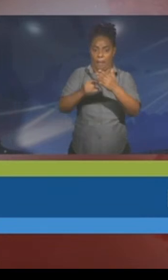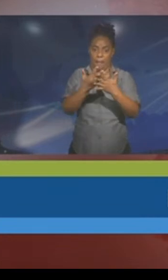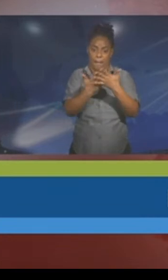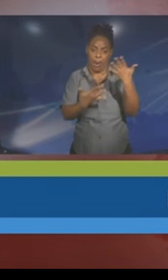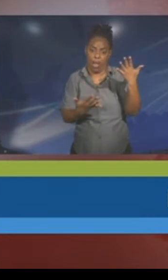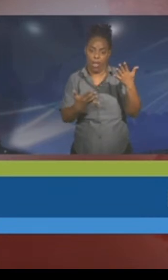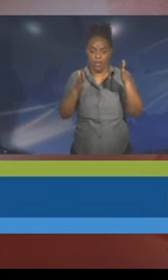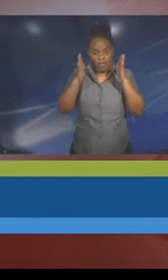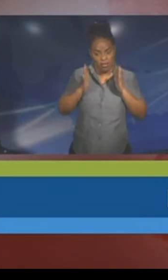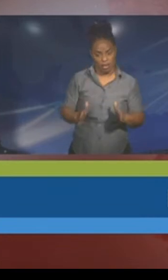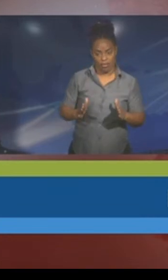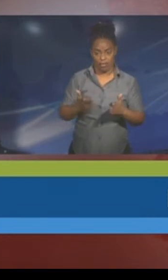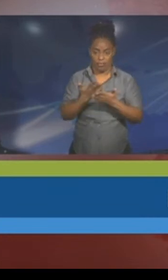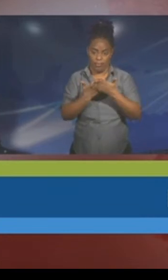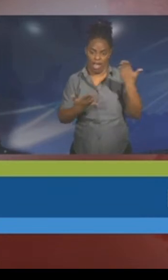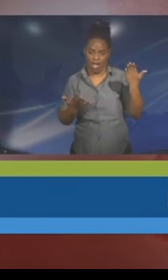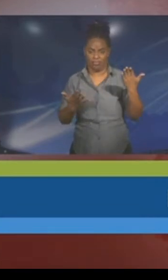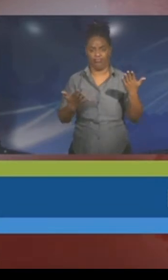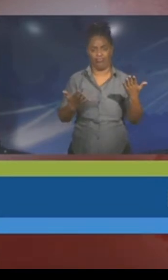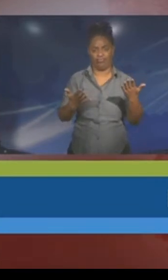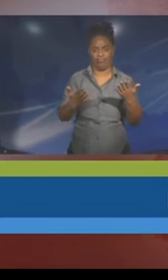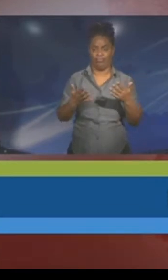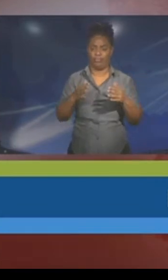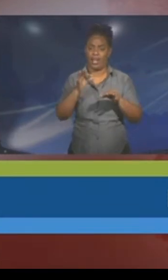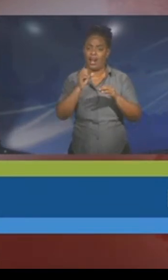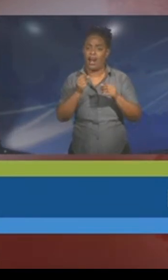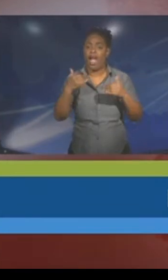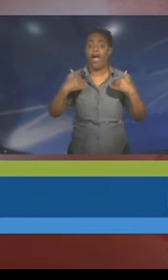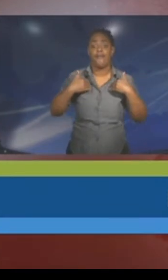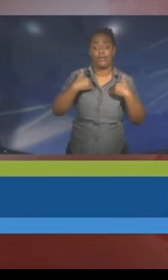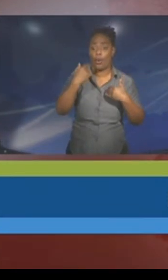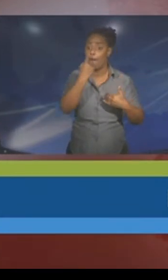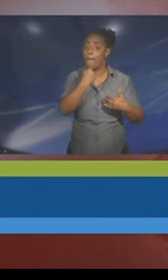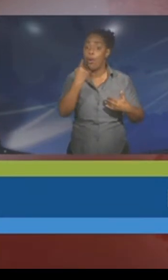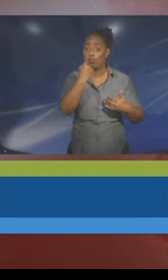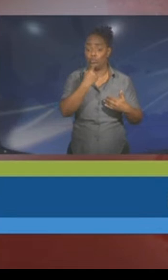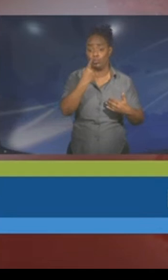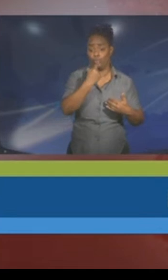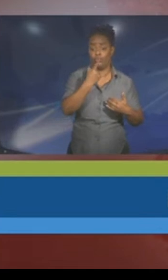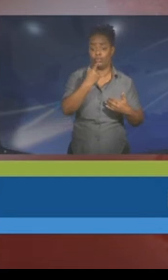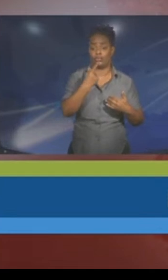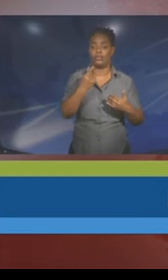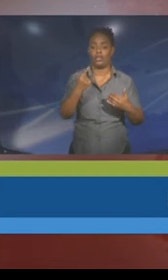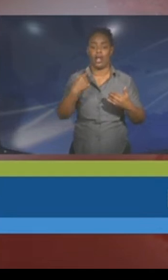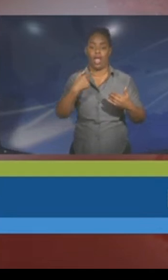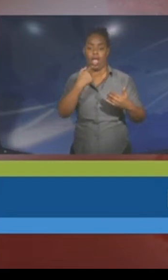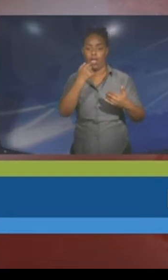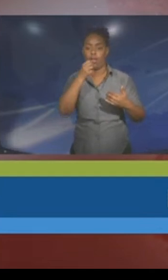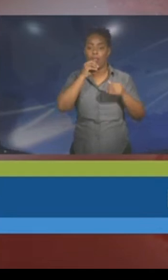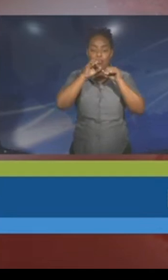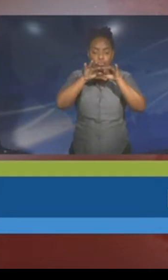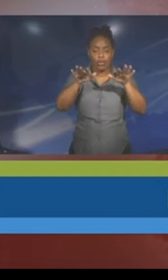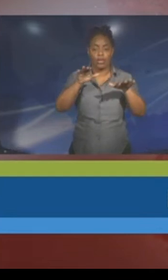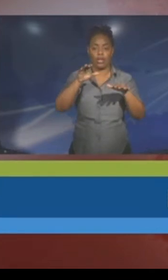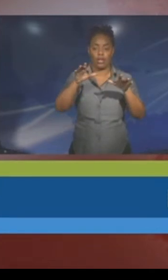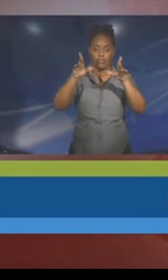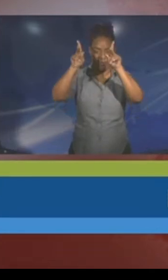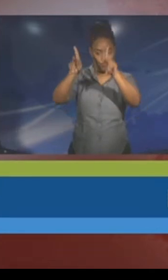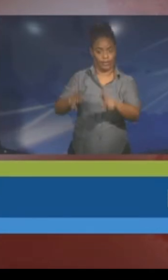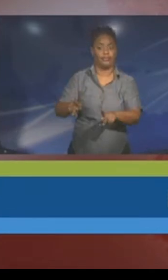be respiratory droplet if persons have lesions in their mouth. You can get respiratory droplet infections at that point in